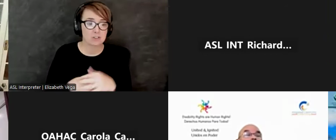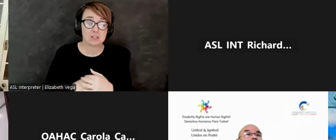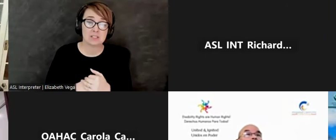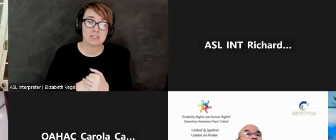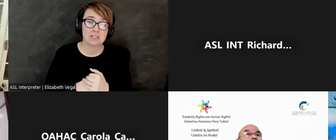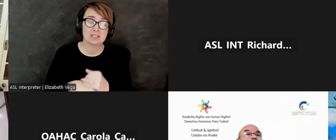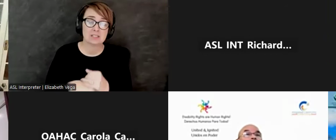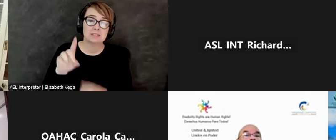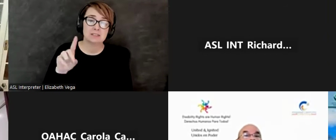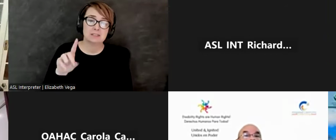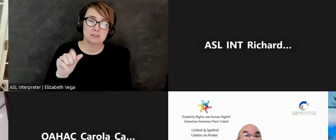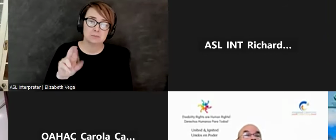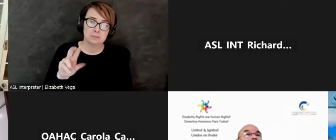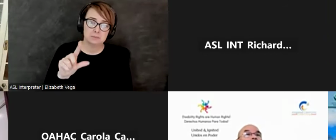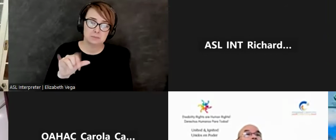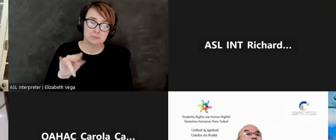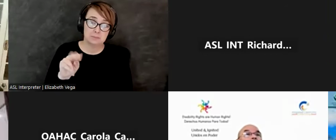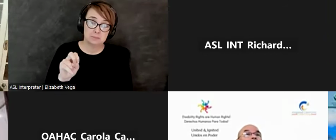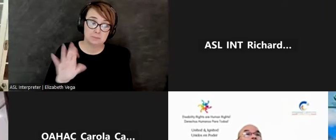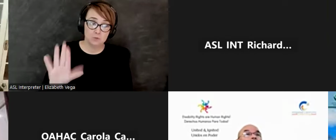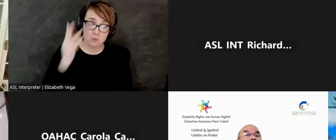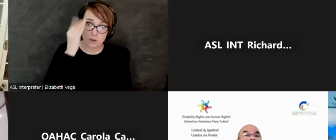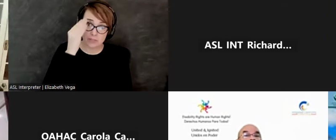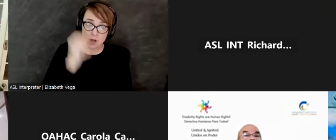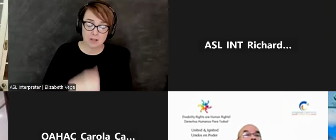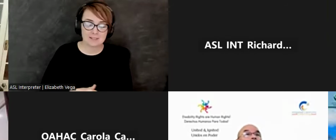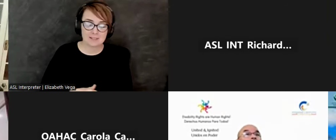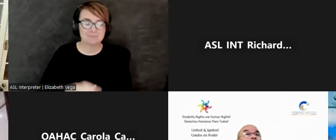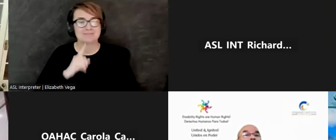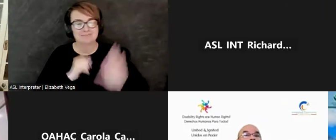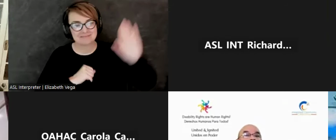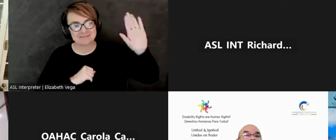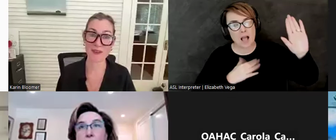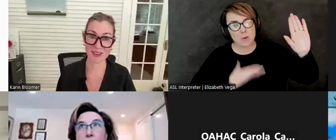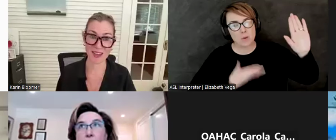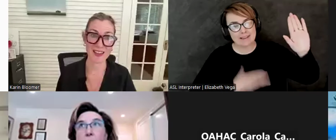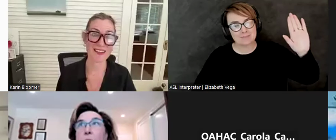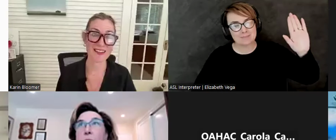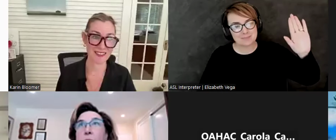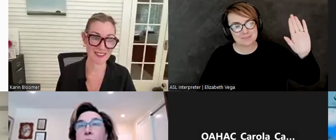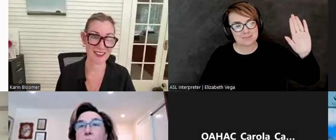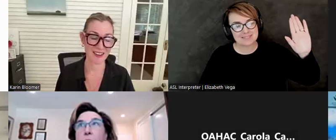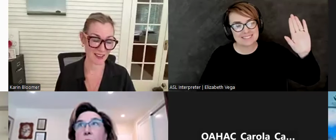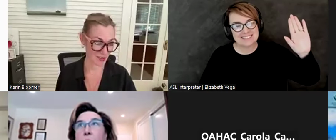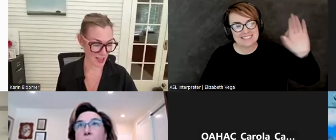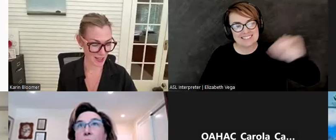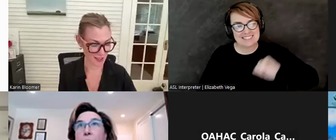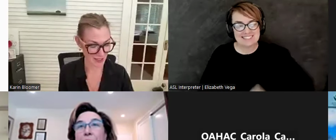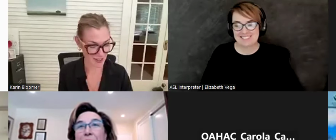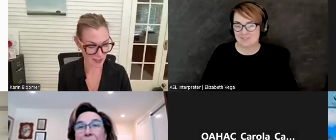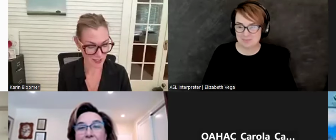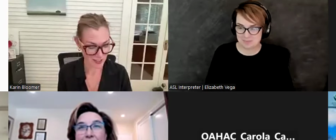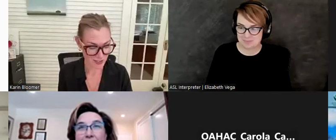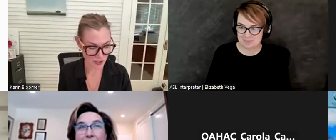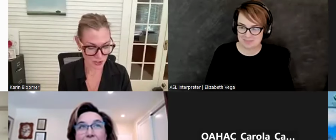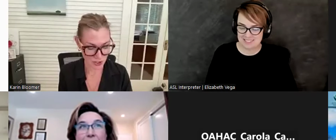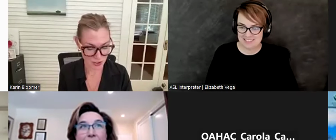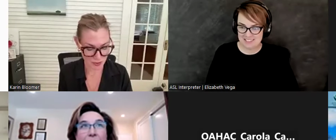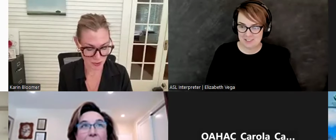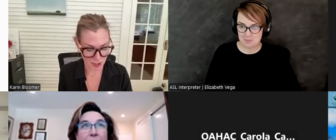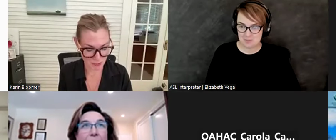Darlene, what are your thoughts on that? I was just raising my hand that I would be willing to participate. Okay.